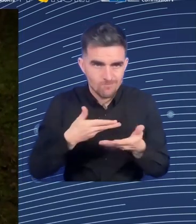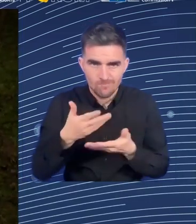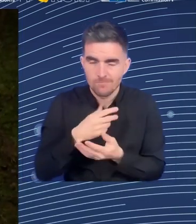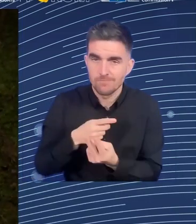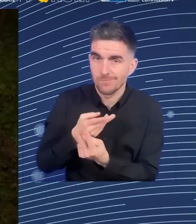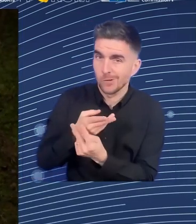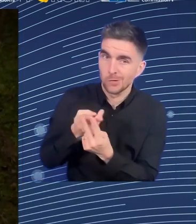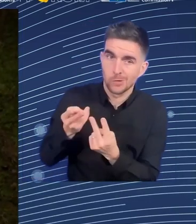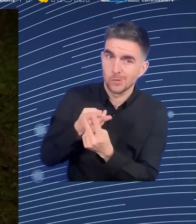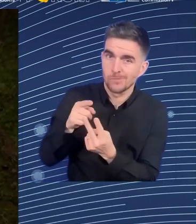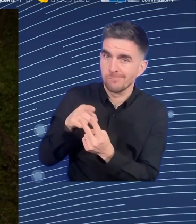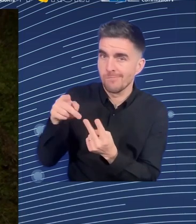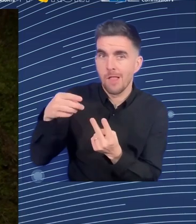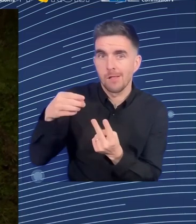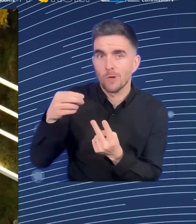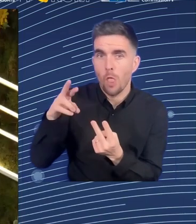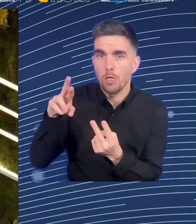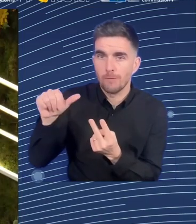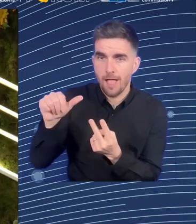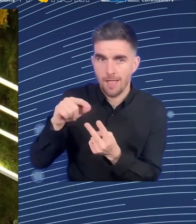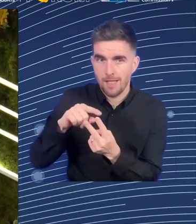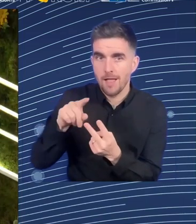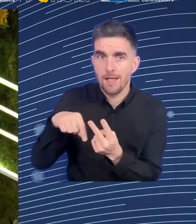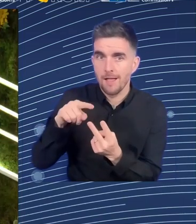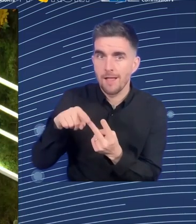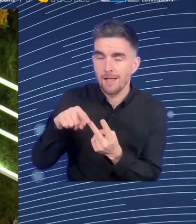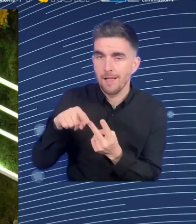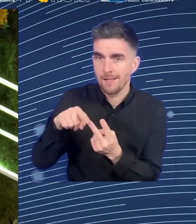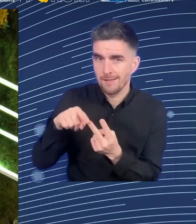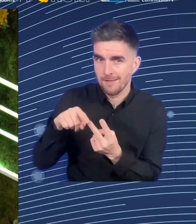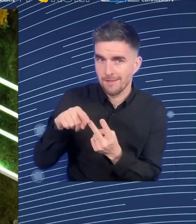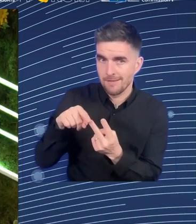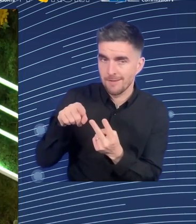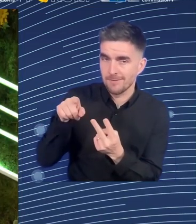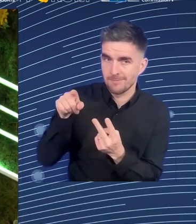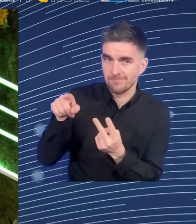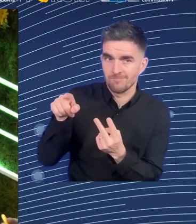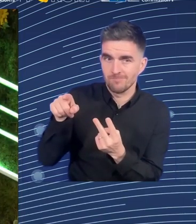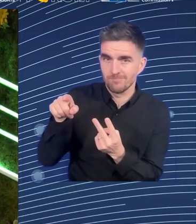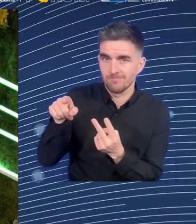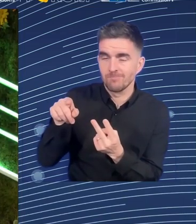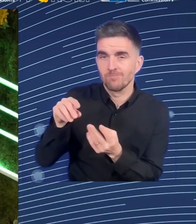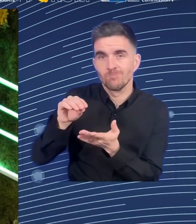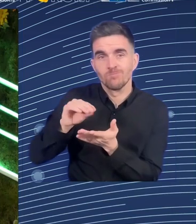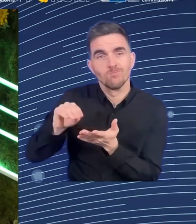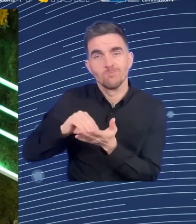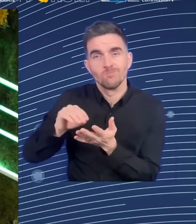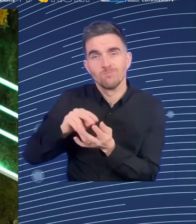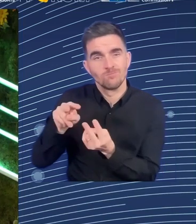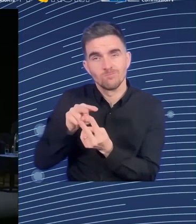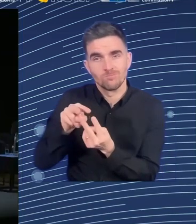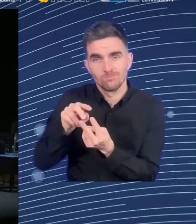Working Life Unit at Eurofound. Next to her is Elias Livanos, who's expert in skills trends